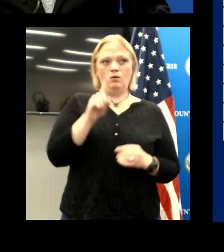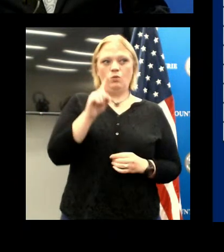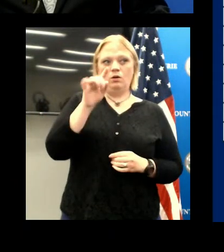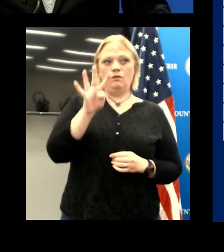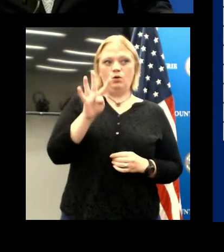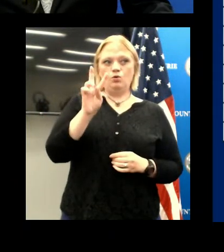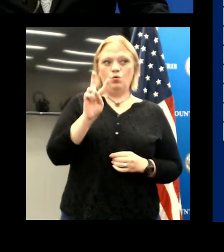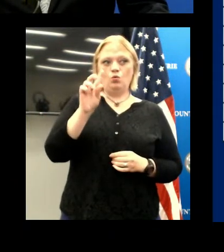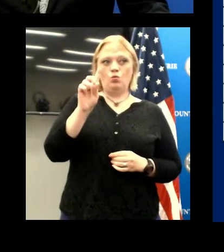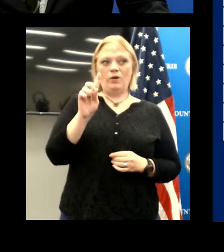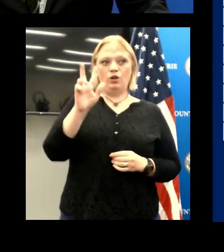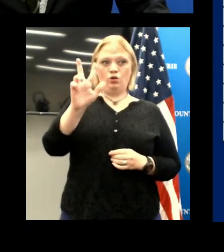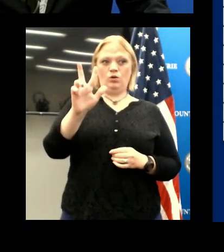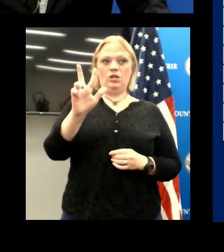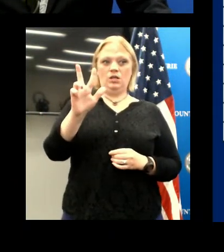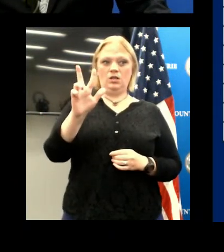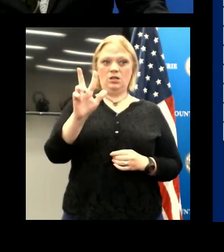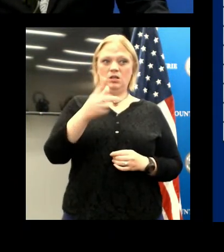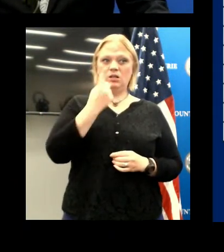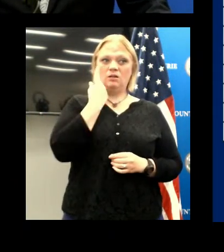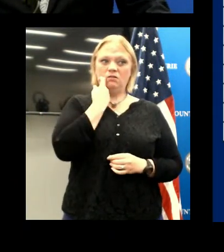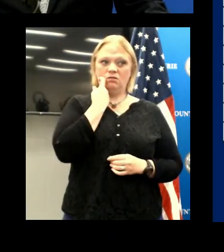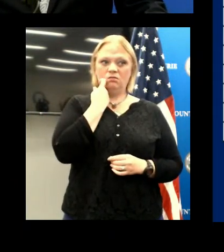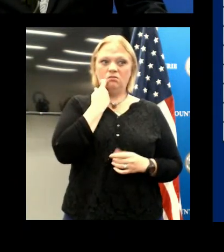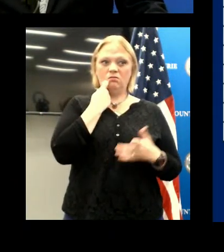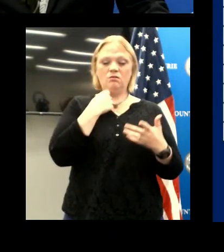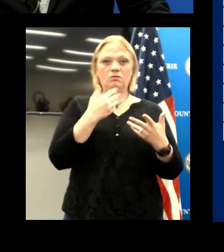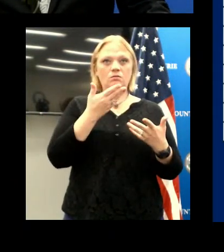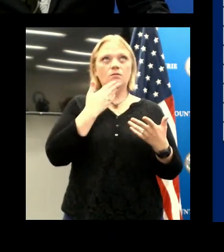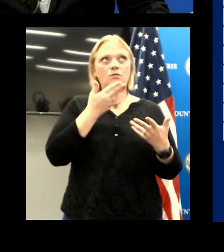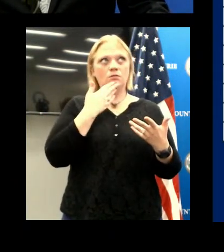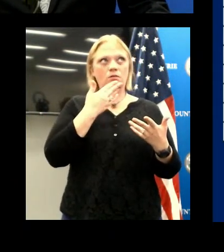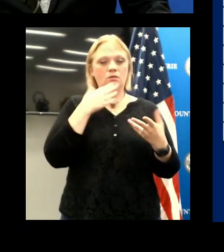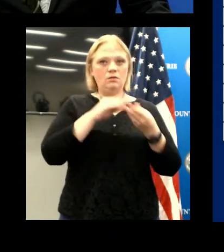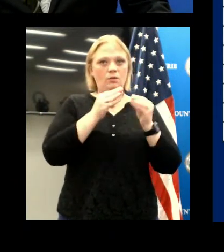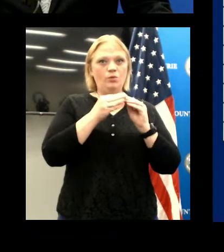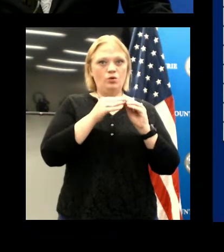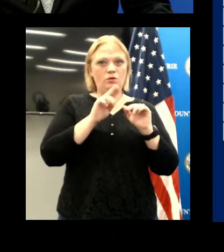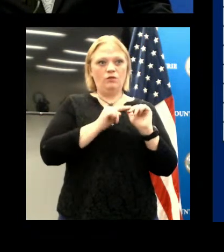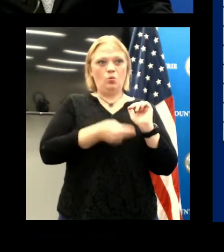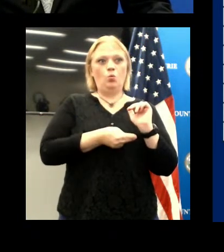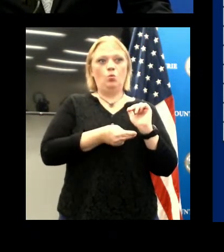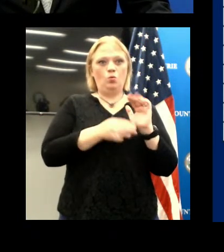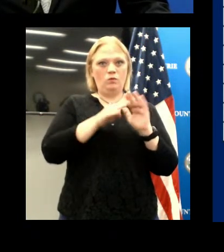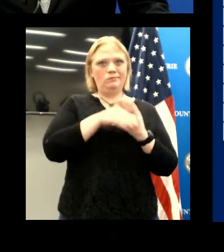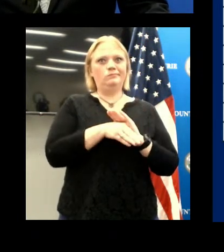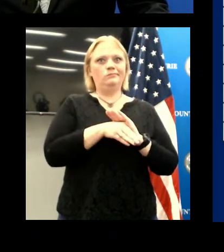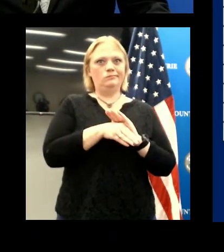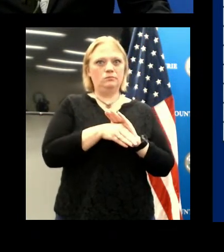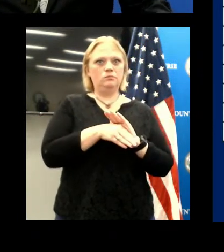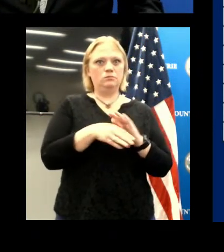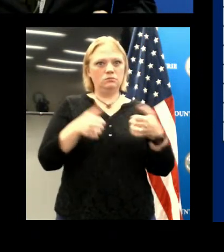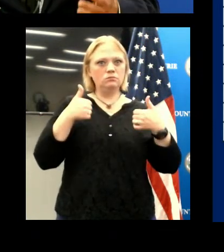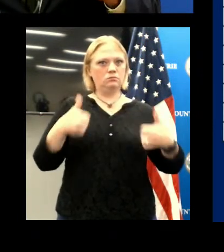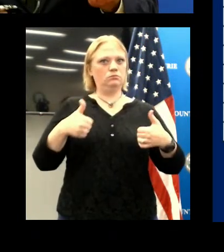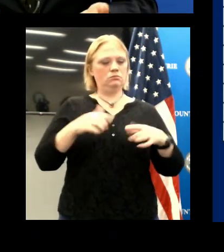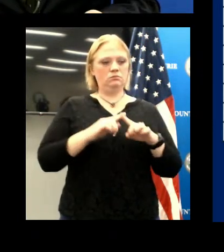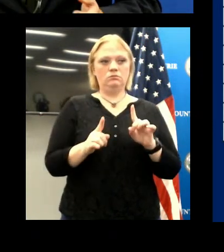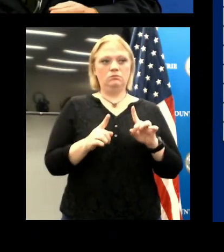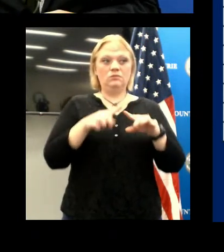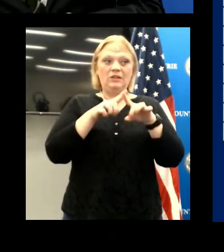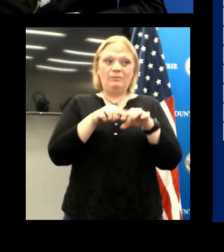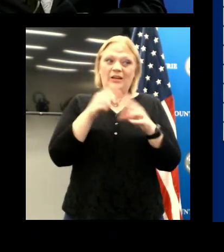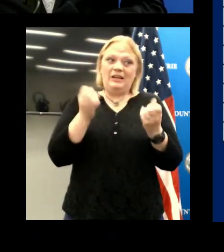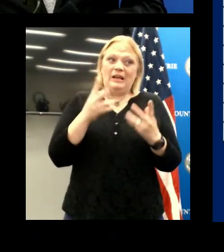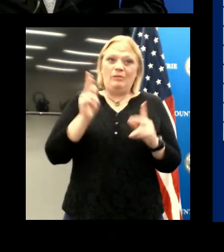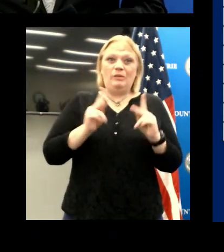zip code not too long ago, and its numbers thankfully have gone down. So that's a good thing. But depending on how